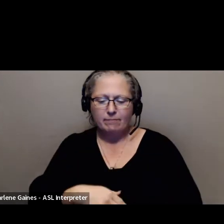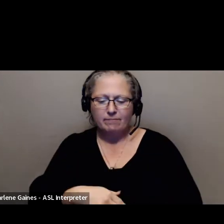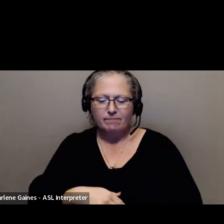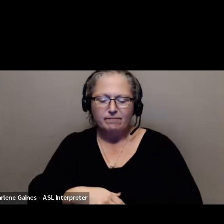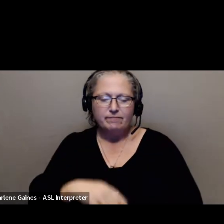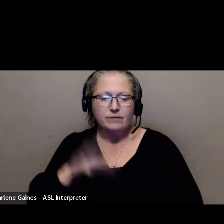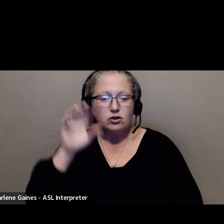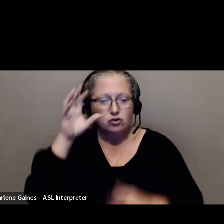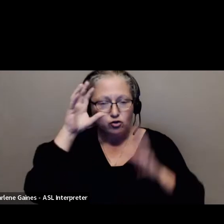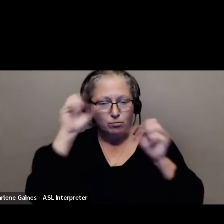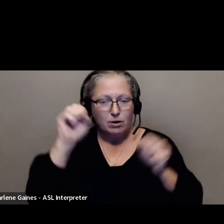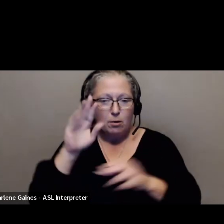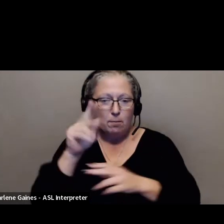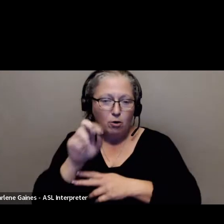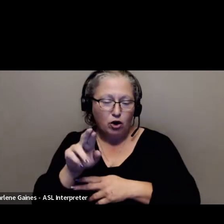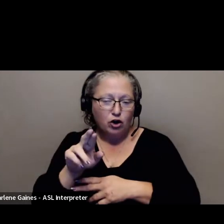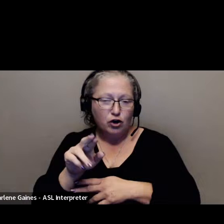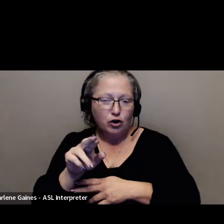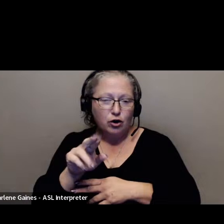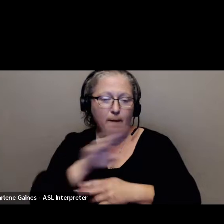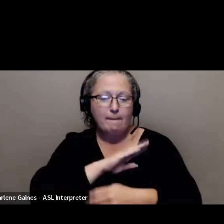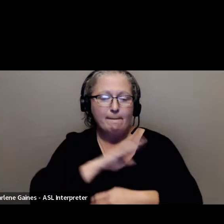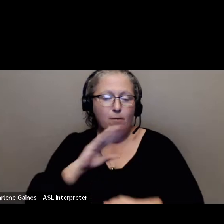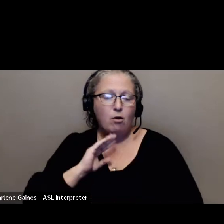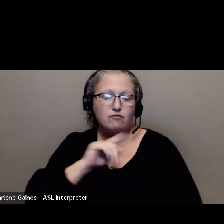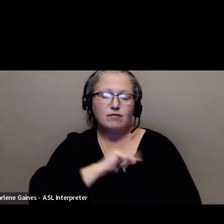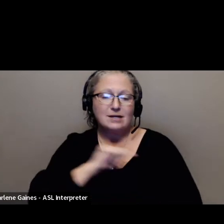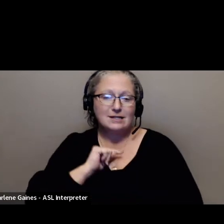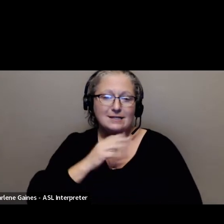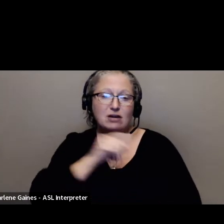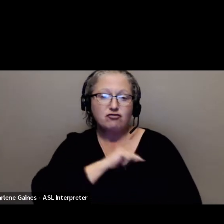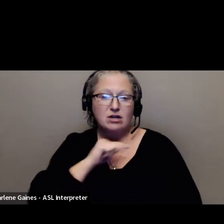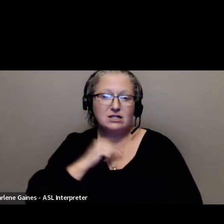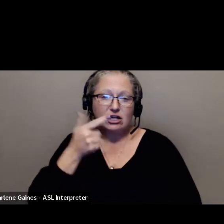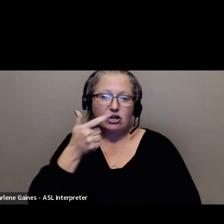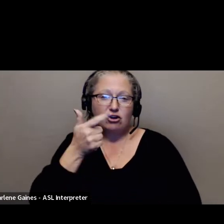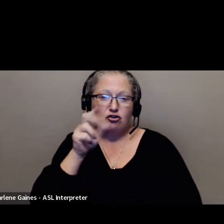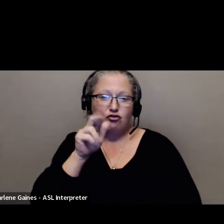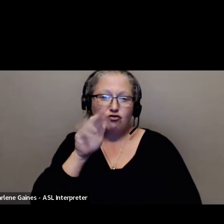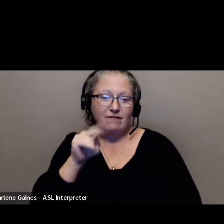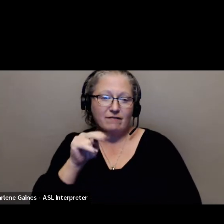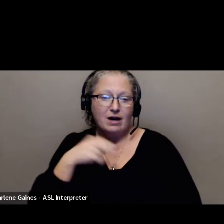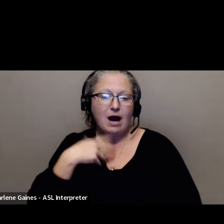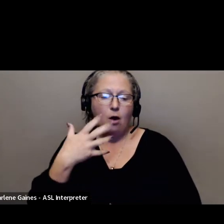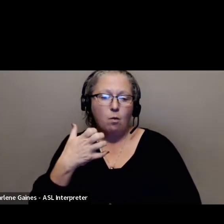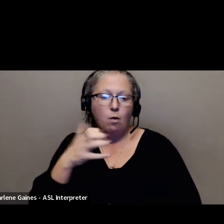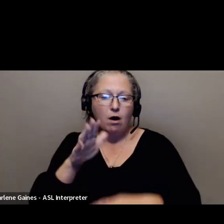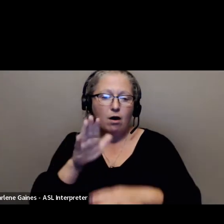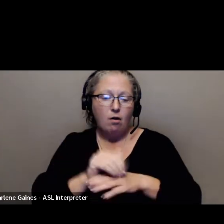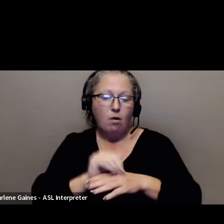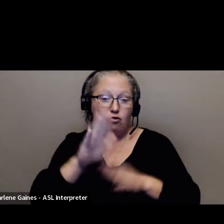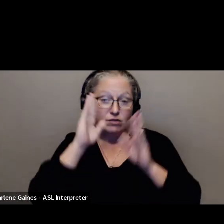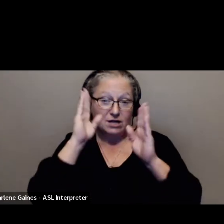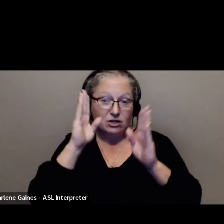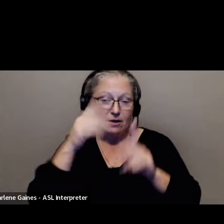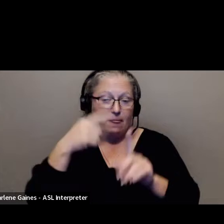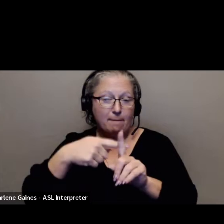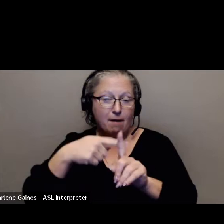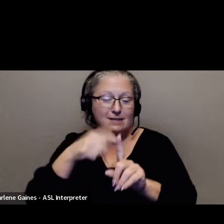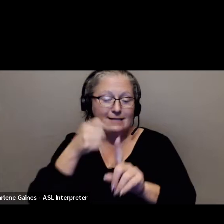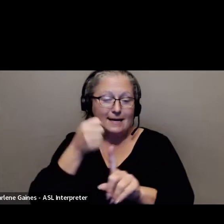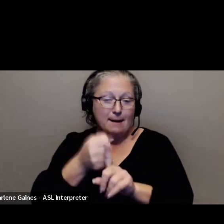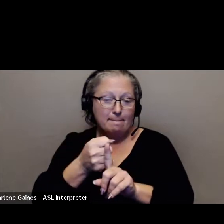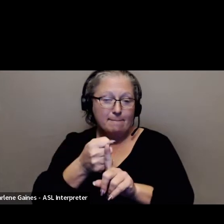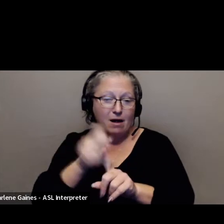Superintendent Booker, Board of Trustees, and Trustee Griffin, I want to call your attention to the positive impact